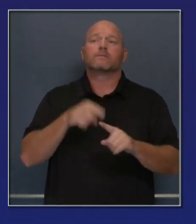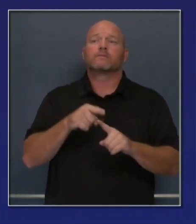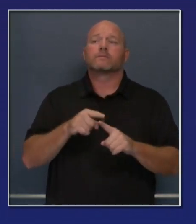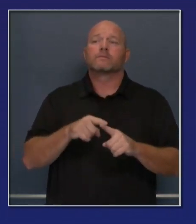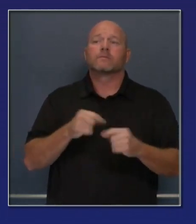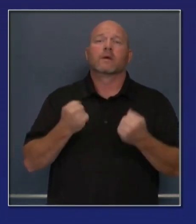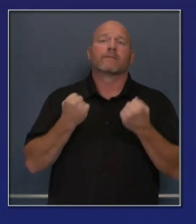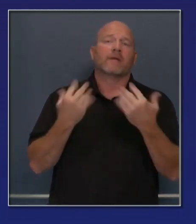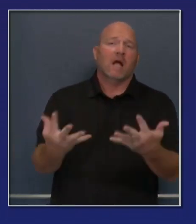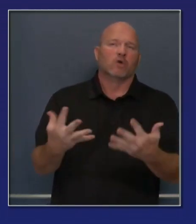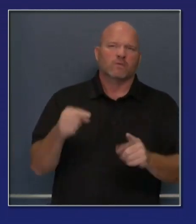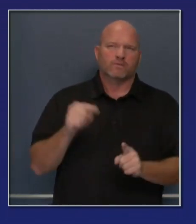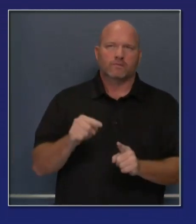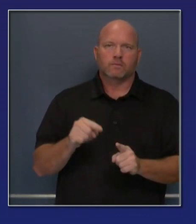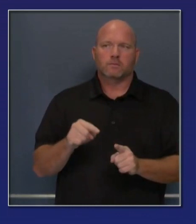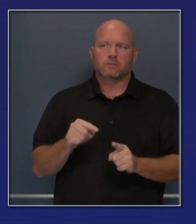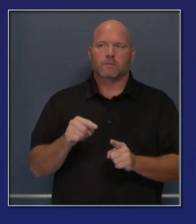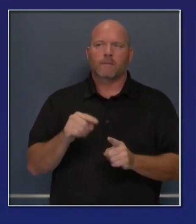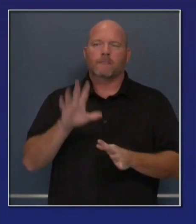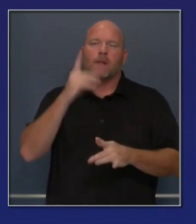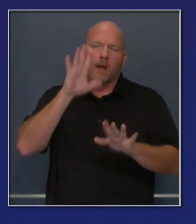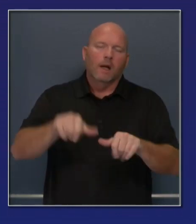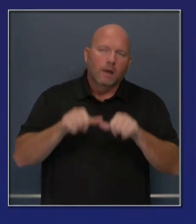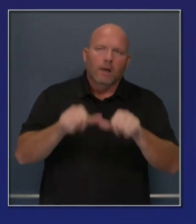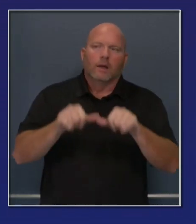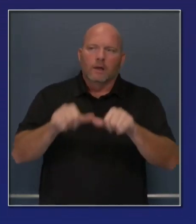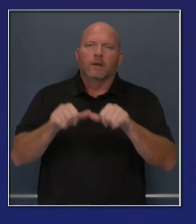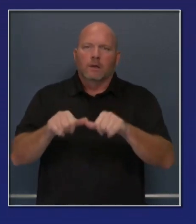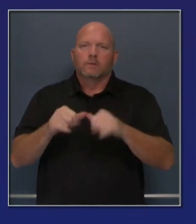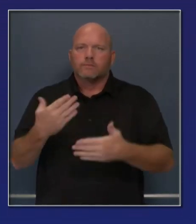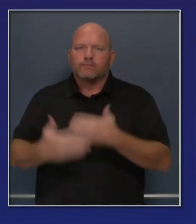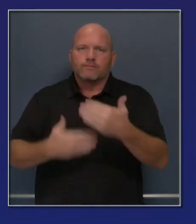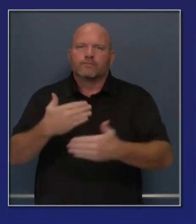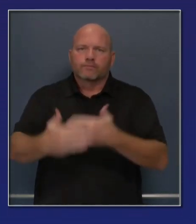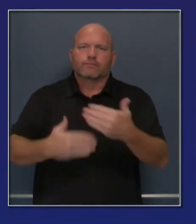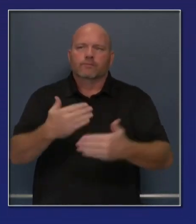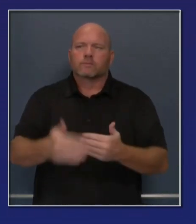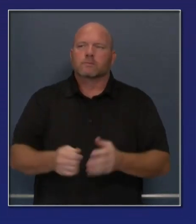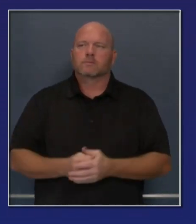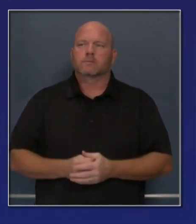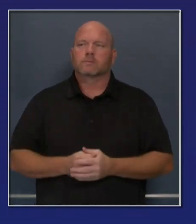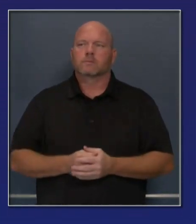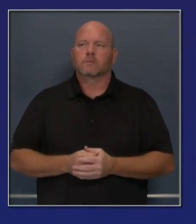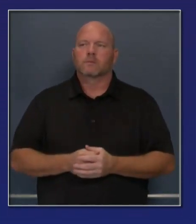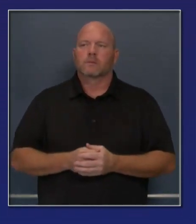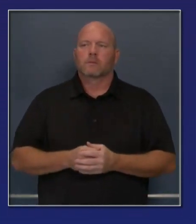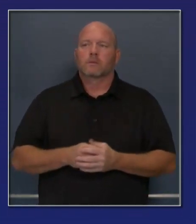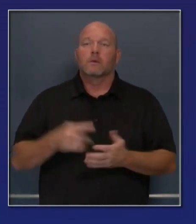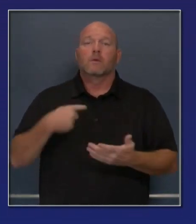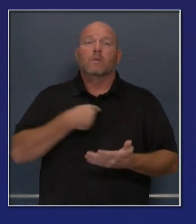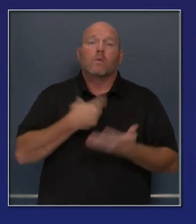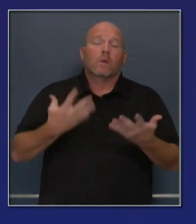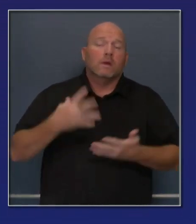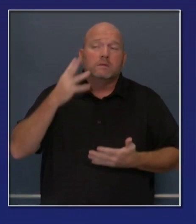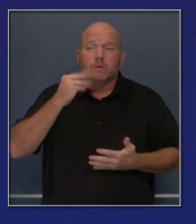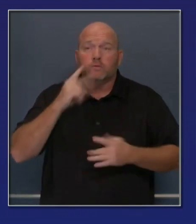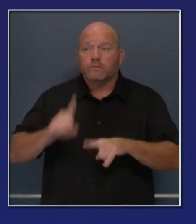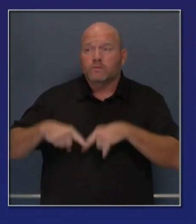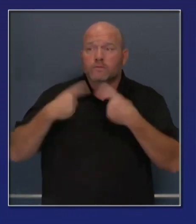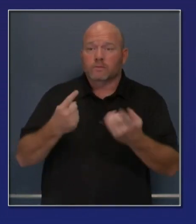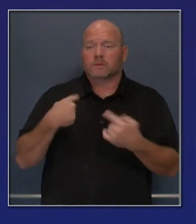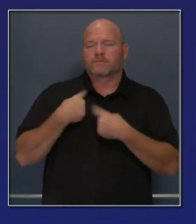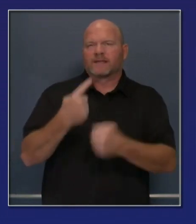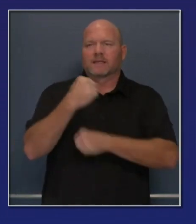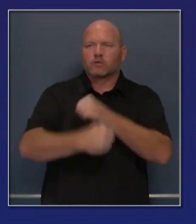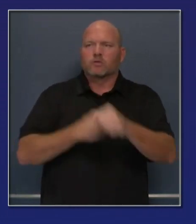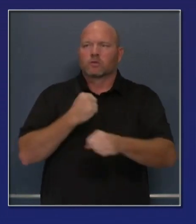wildfire season, which continues. This is around the peak of what we have experienced the last few years, at least, of the